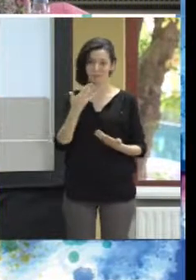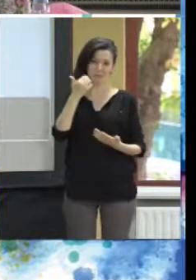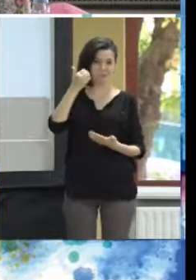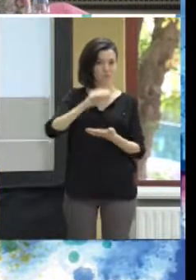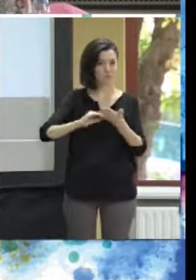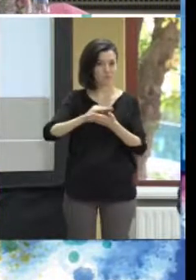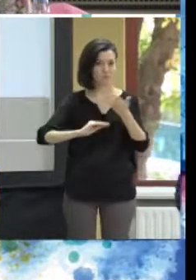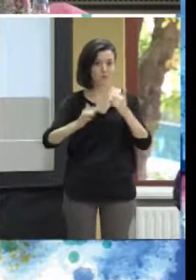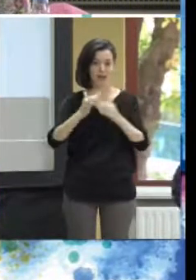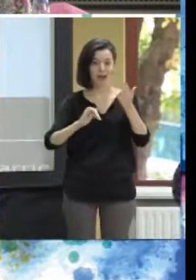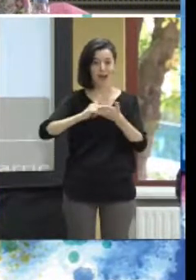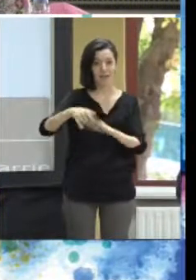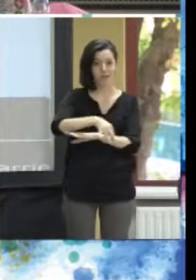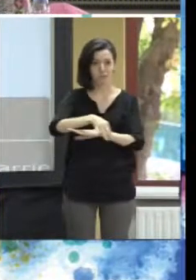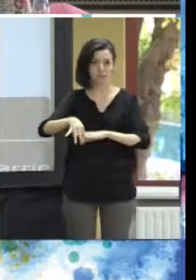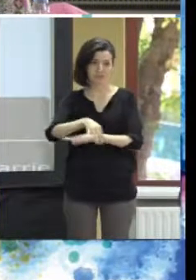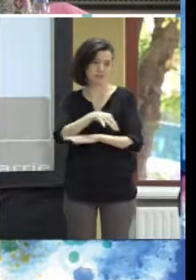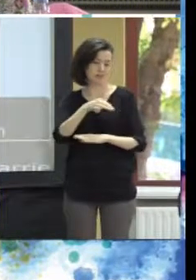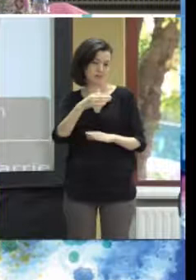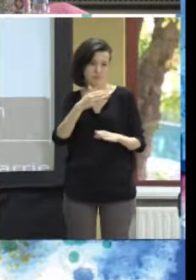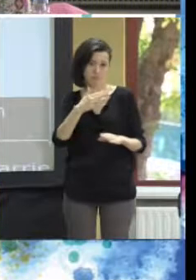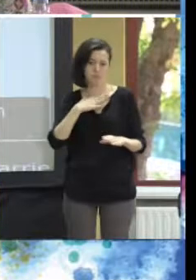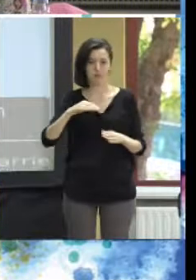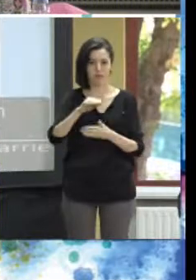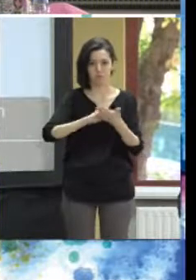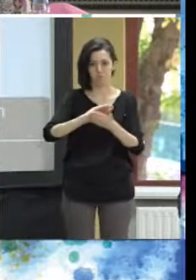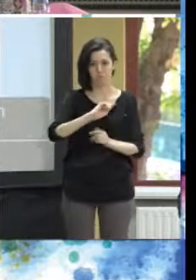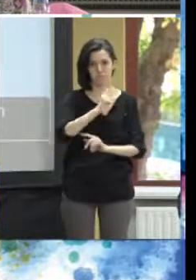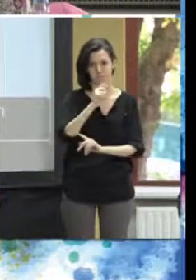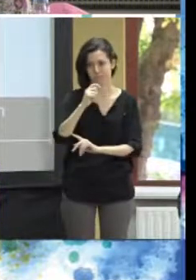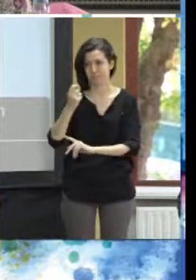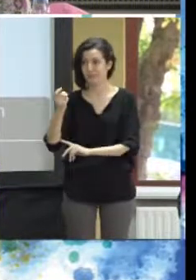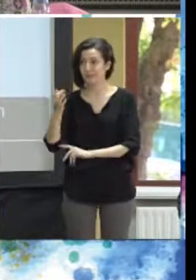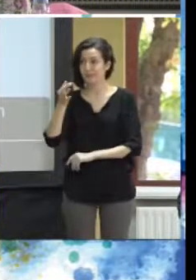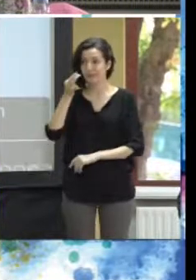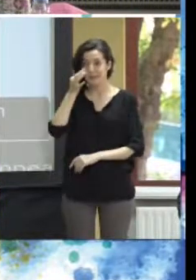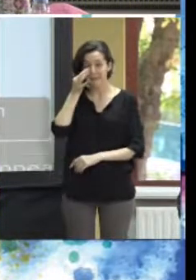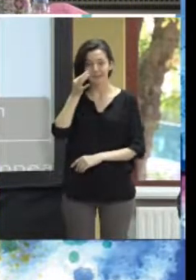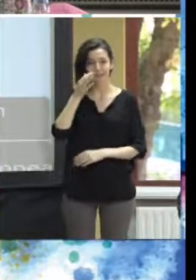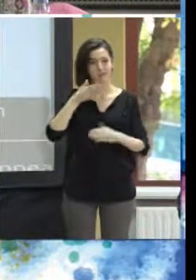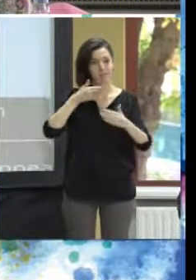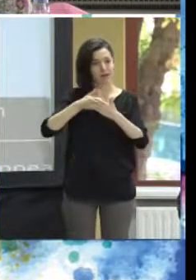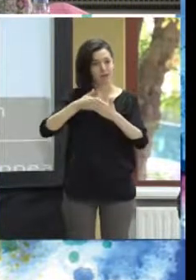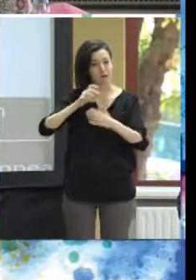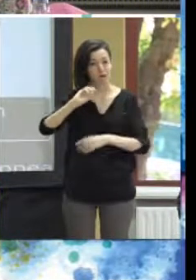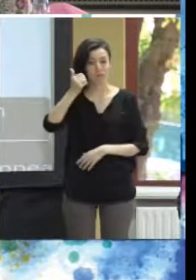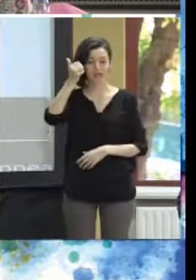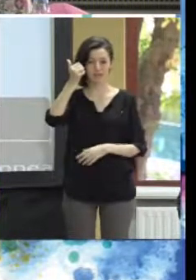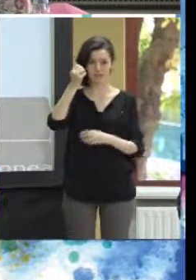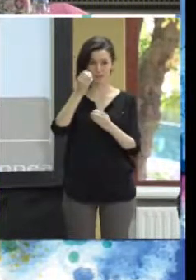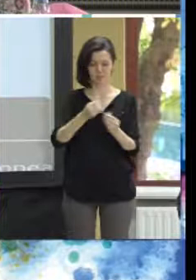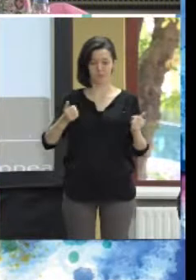to architectural solutions, can disappear, but there are also other kinds of barriers that